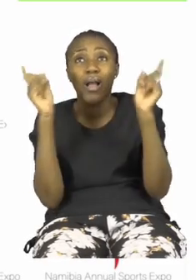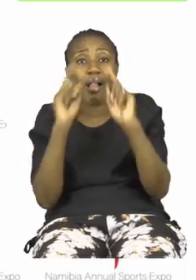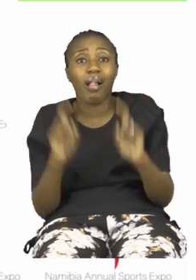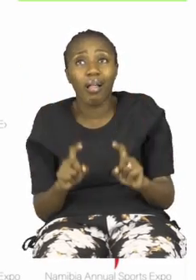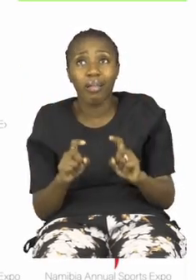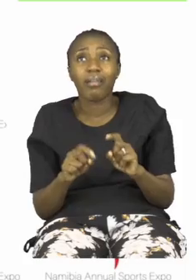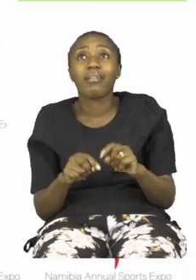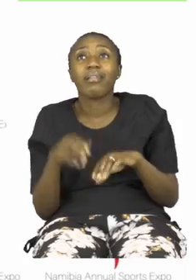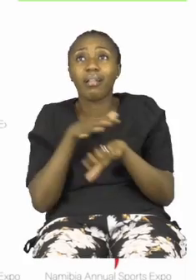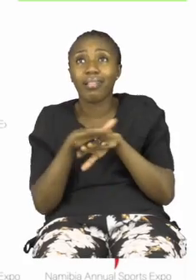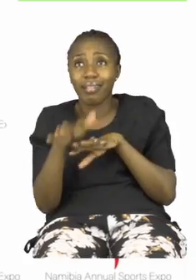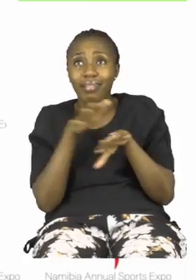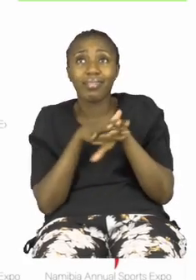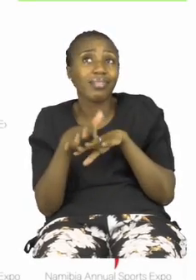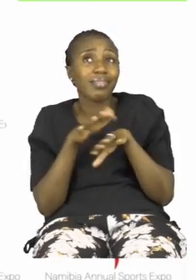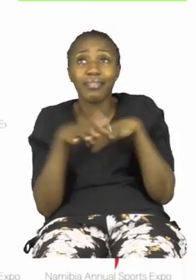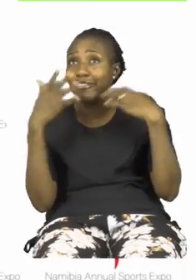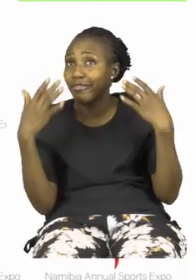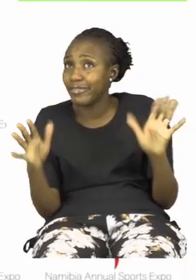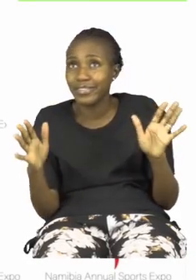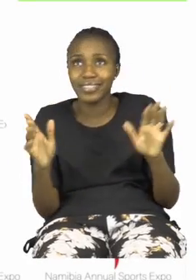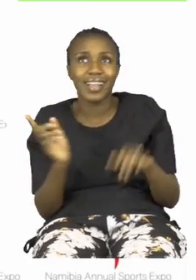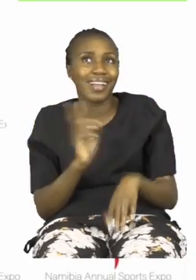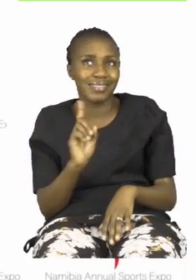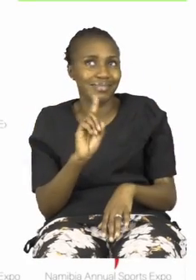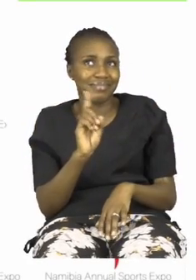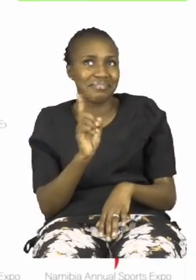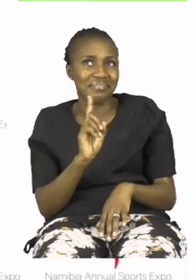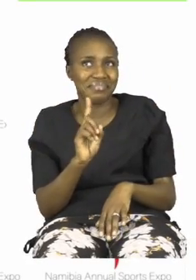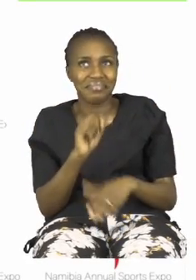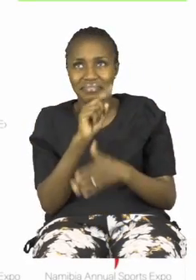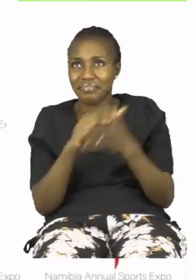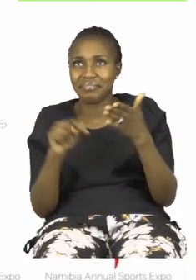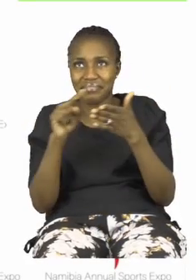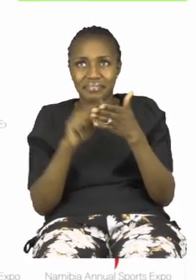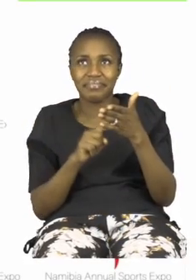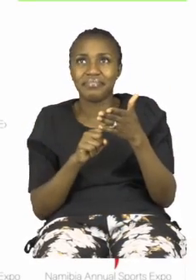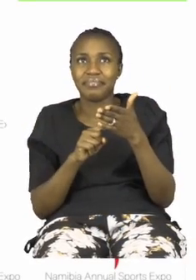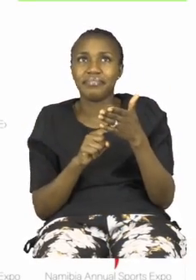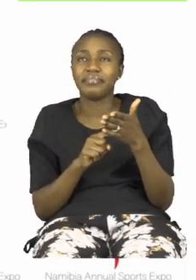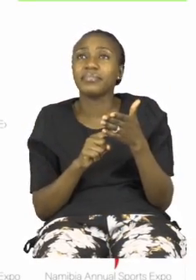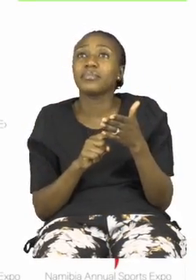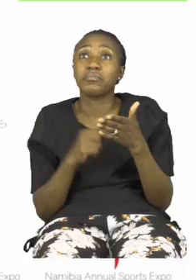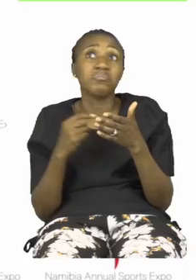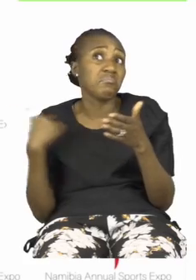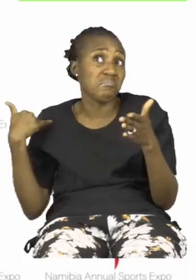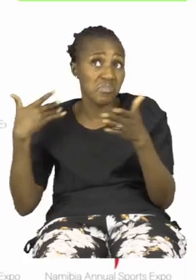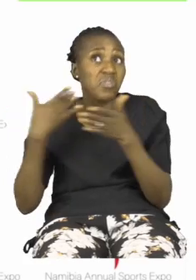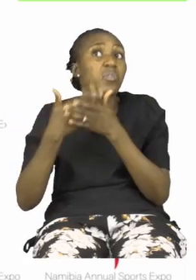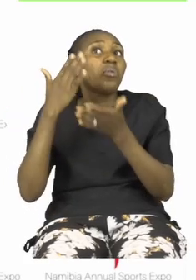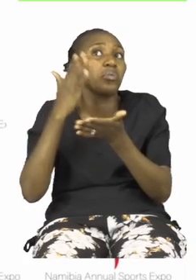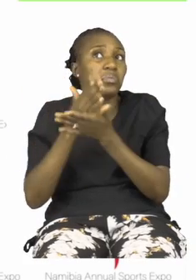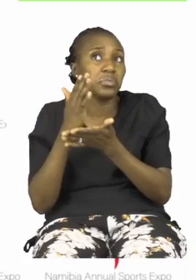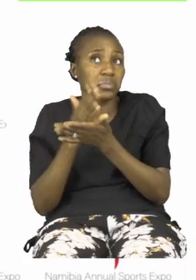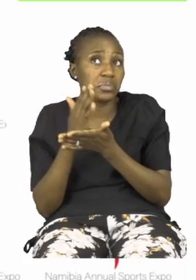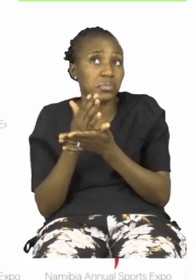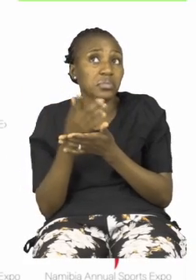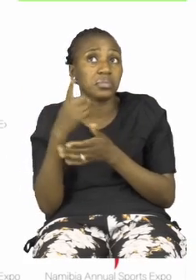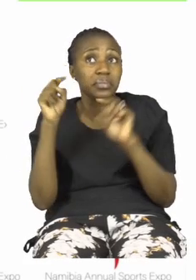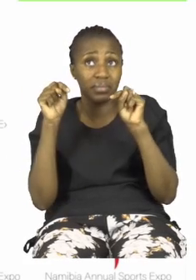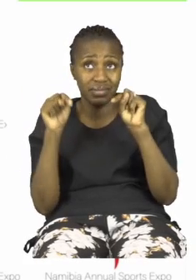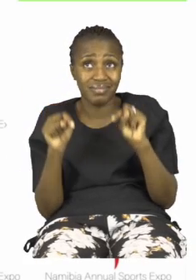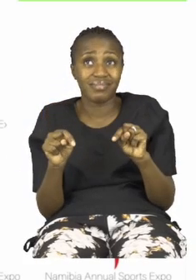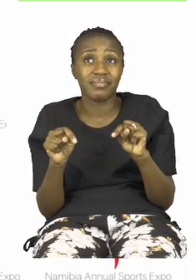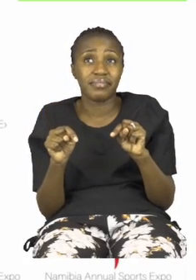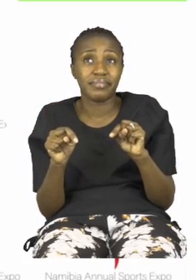yes. Yeah. Okay, so that's generally, and for many, many years, this is true. Yeah. That was true. That was what gaming is. But now,